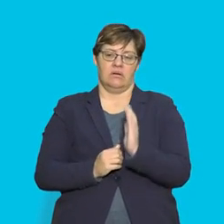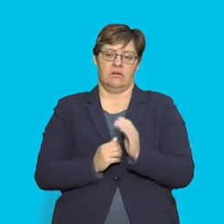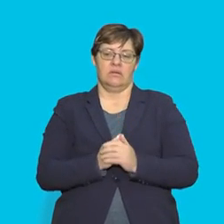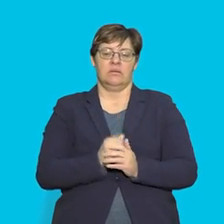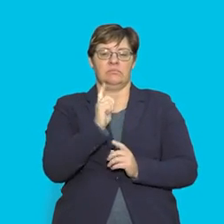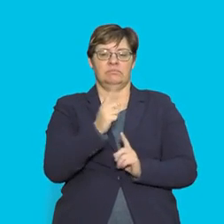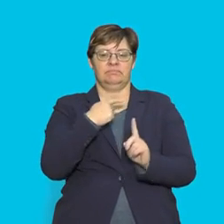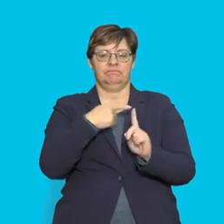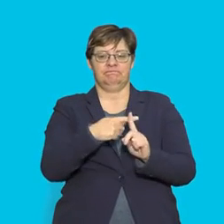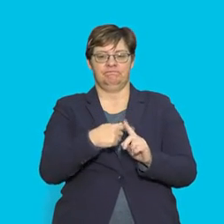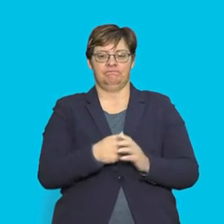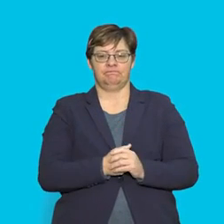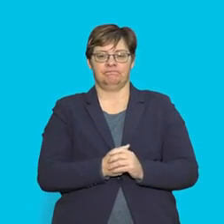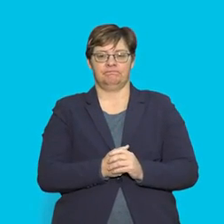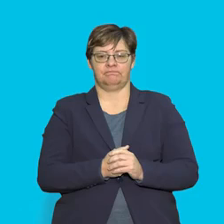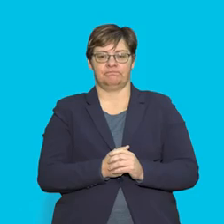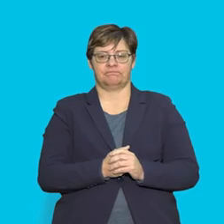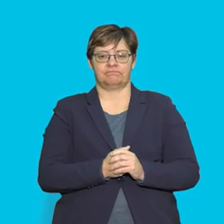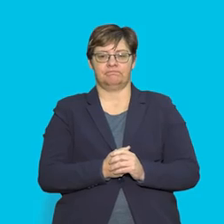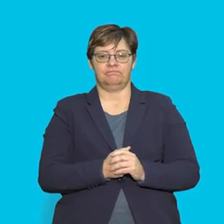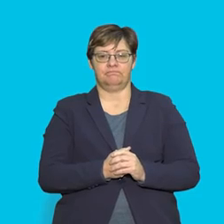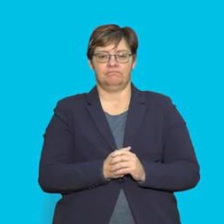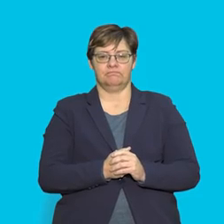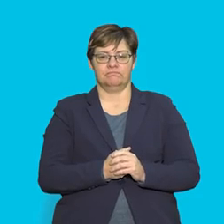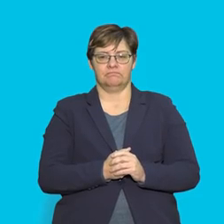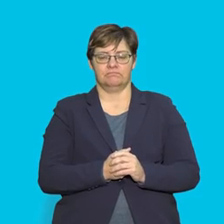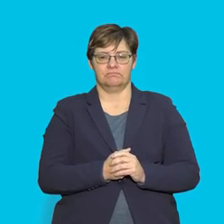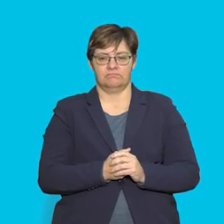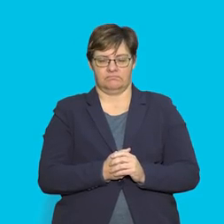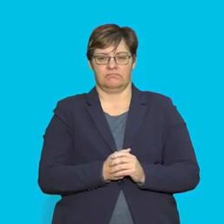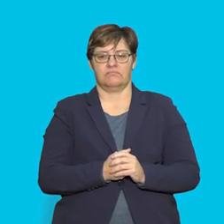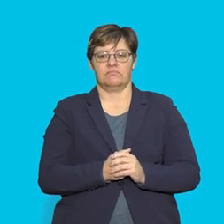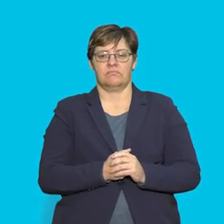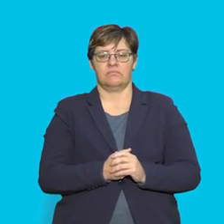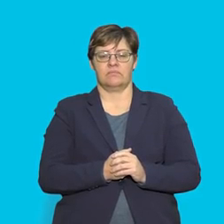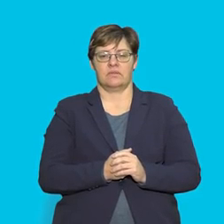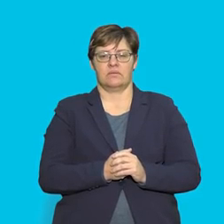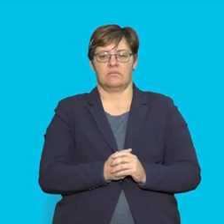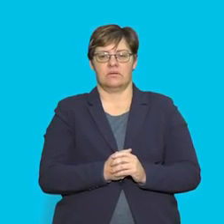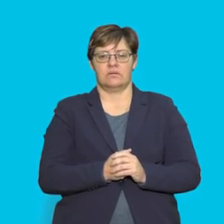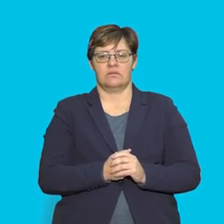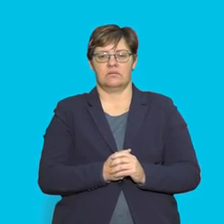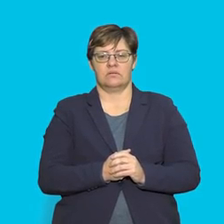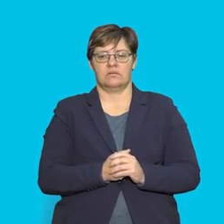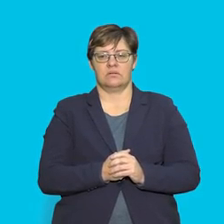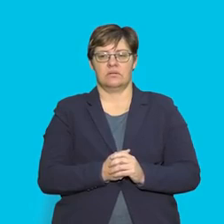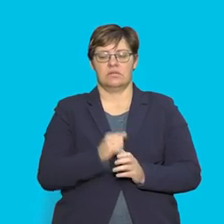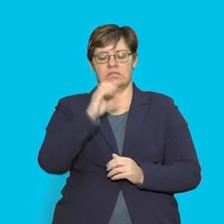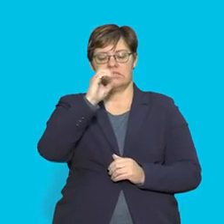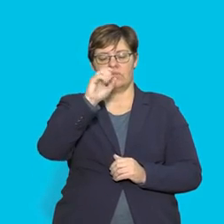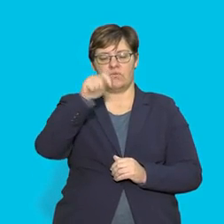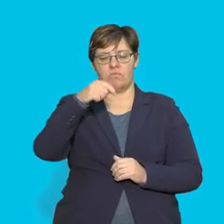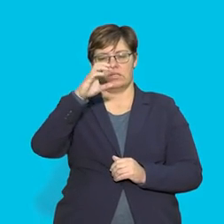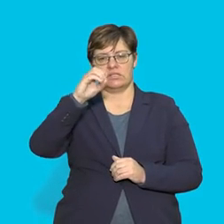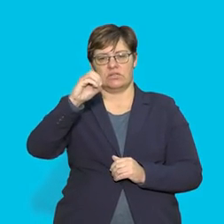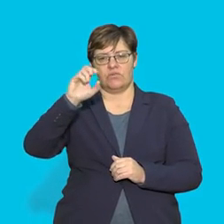100,000, open a bracket. My zeros are enough, right? So it's 1, 2, 3, 4, 5 years. And